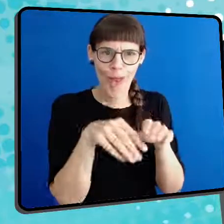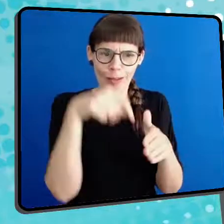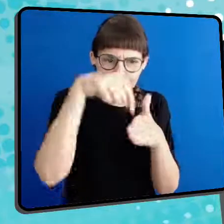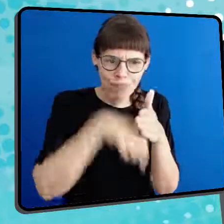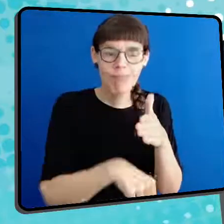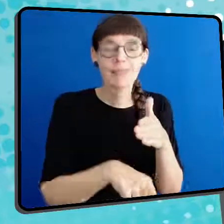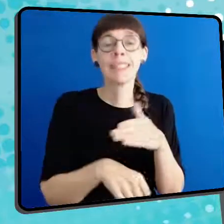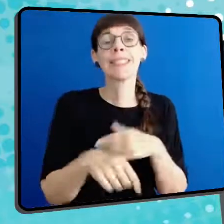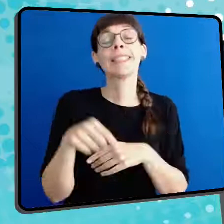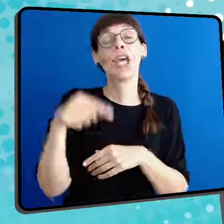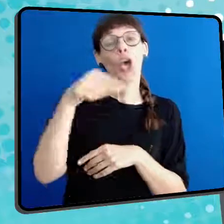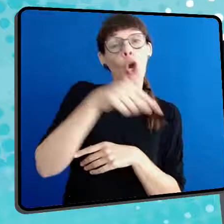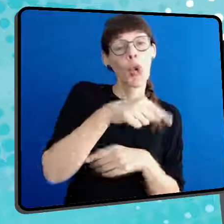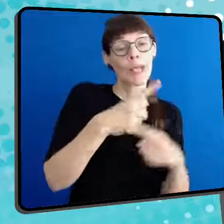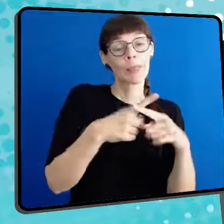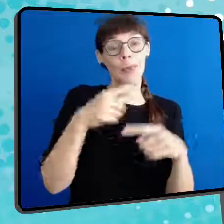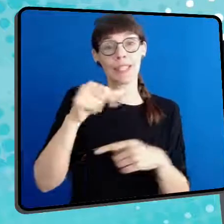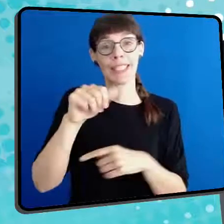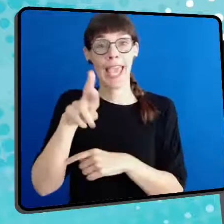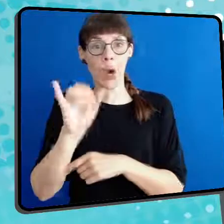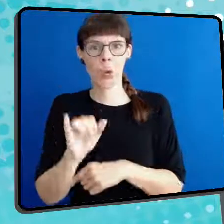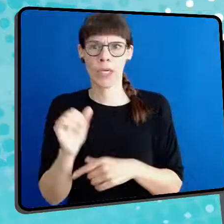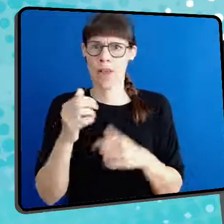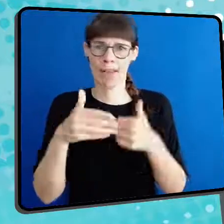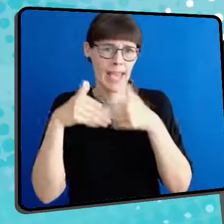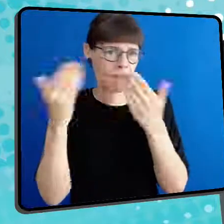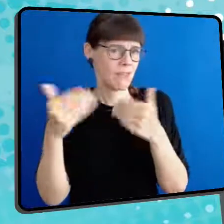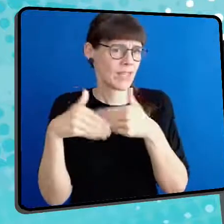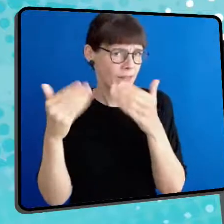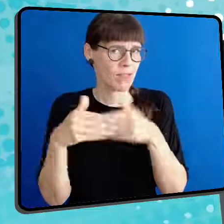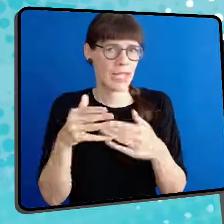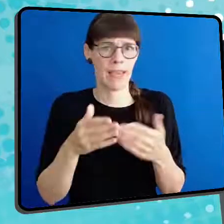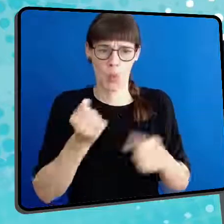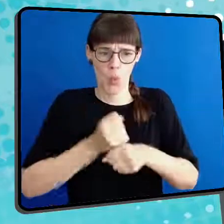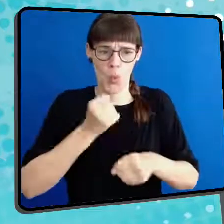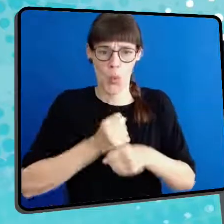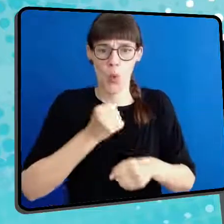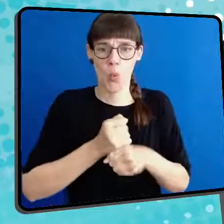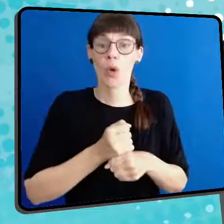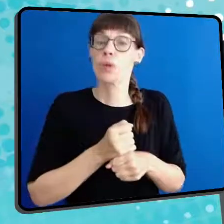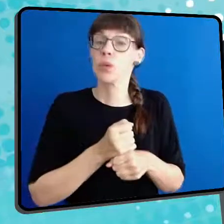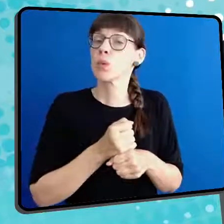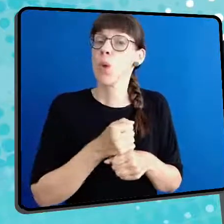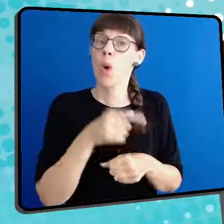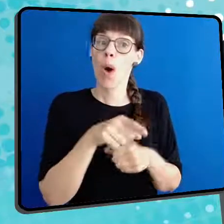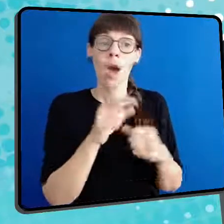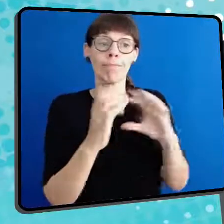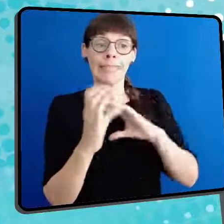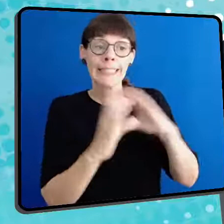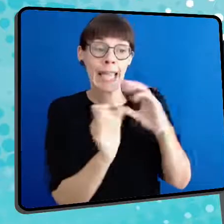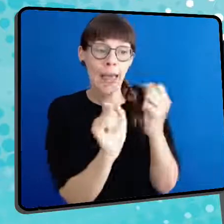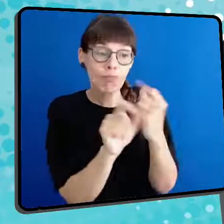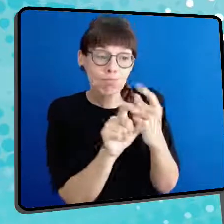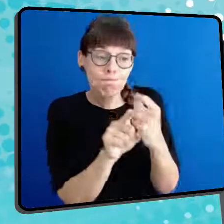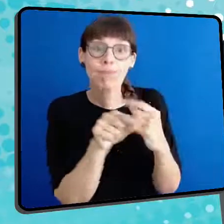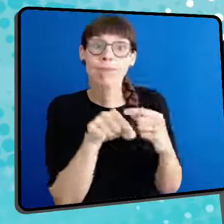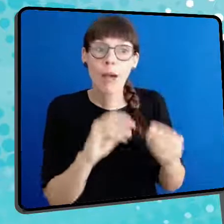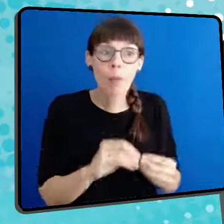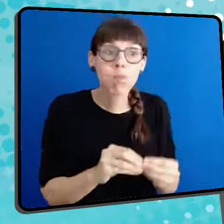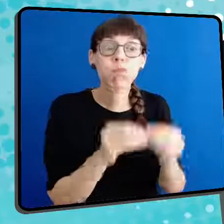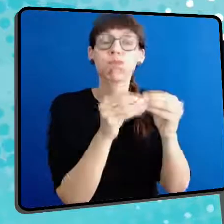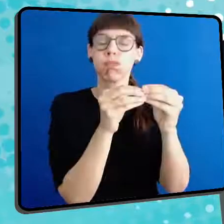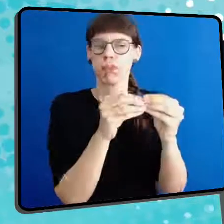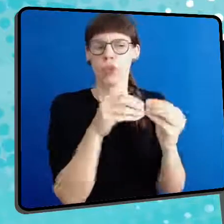and Quirine in their day-to-day job will be using. They're definitely skills if you're building chatbots that you'll want to have a good read